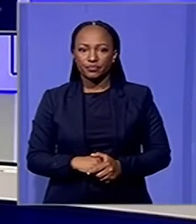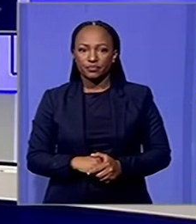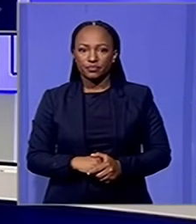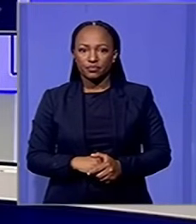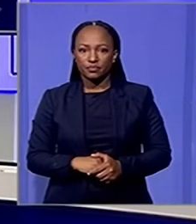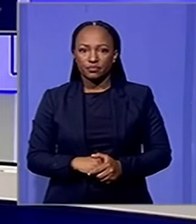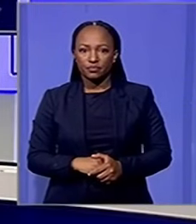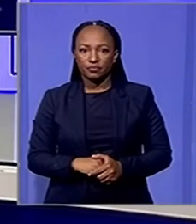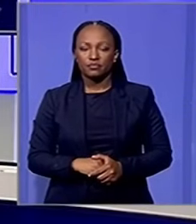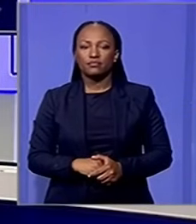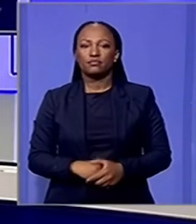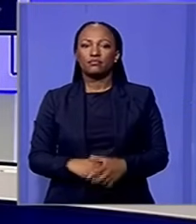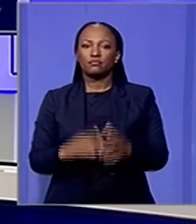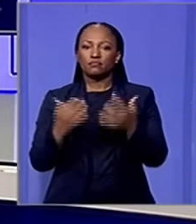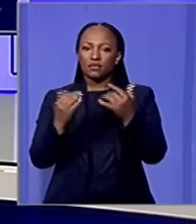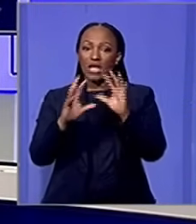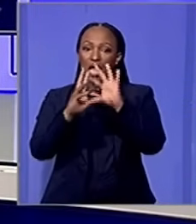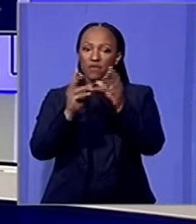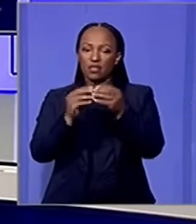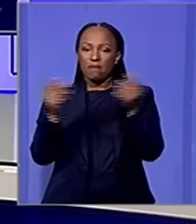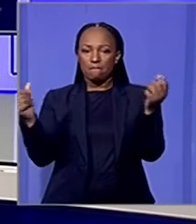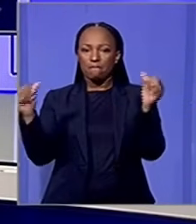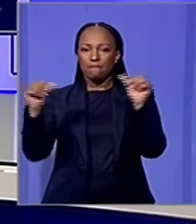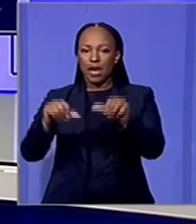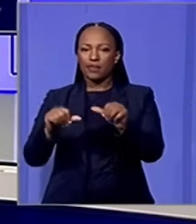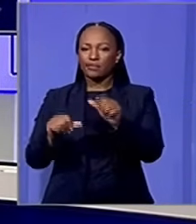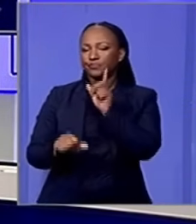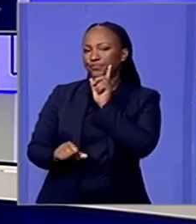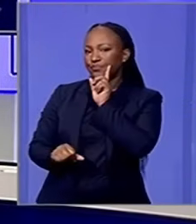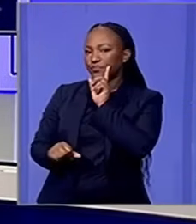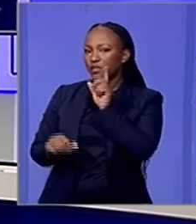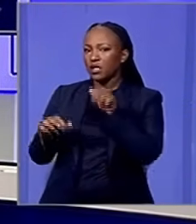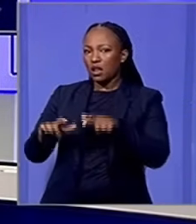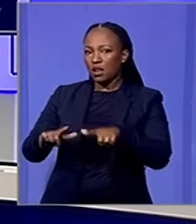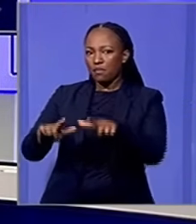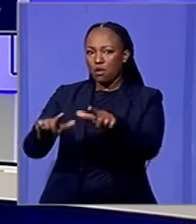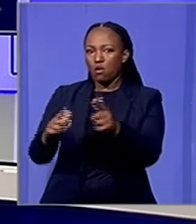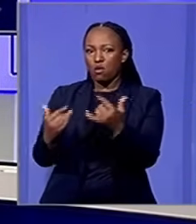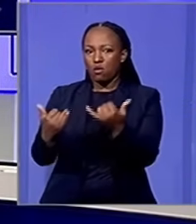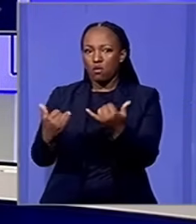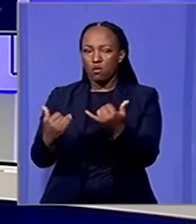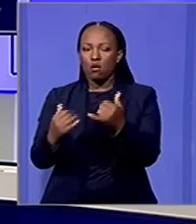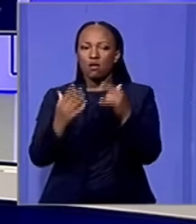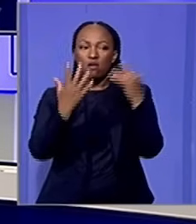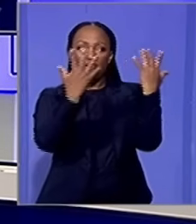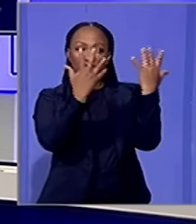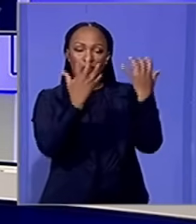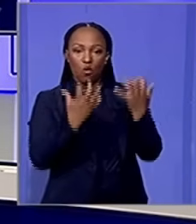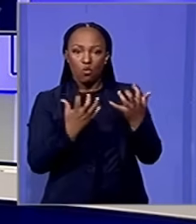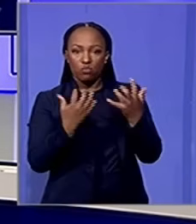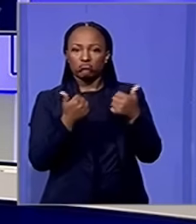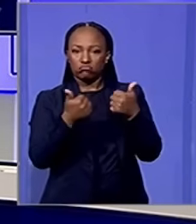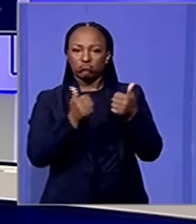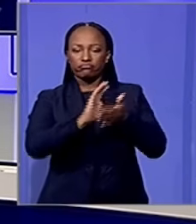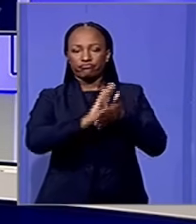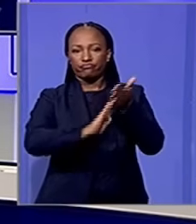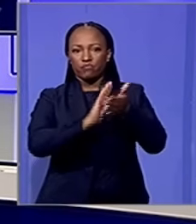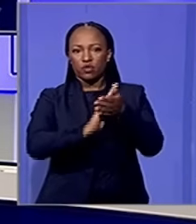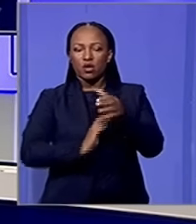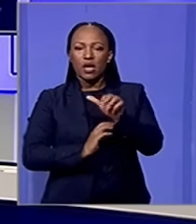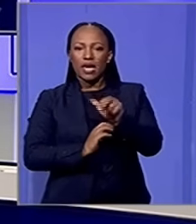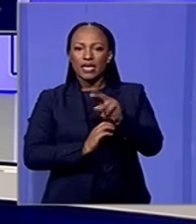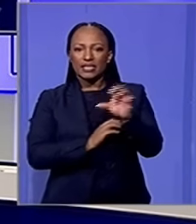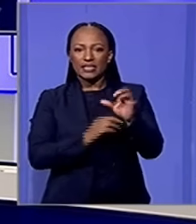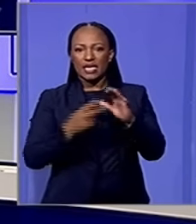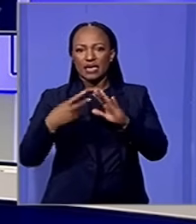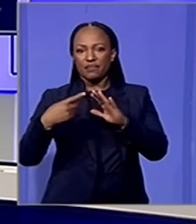Bjalo tšešo ka re di boetše madulong bjalo re hlodumela gape provinceng ya Limpopo fao go bala ga diboutu go sa tšwela go pele. ANC e di goga